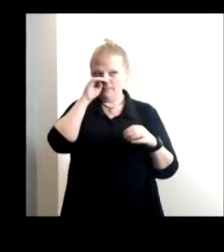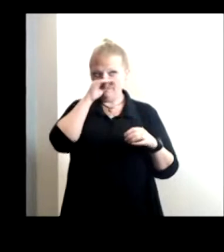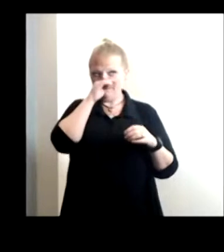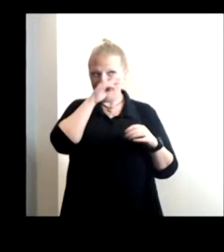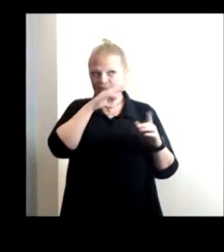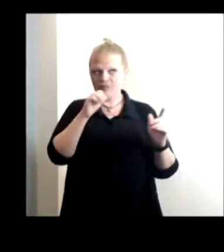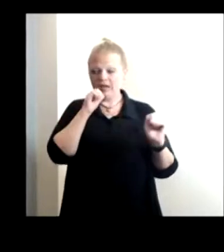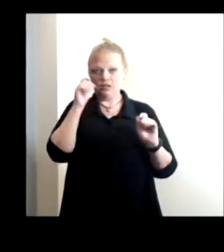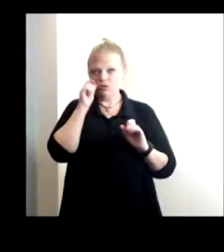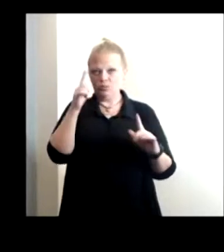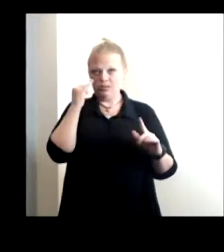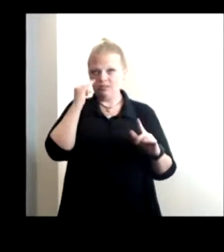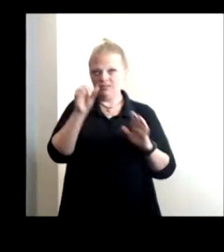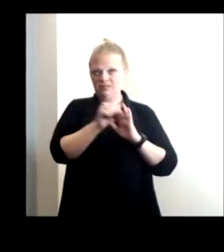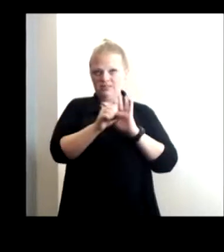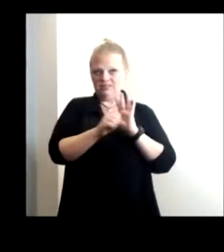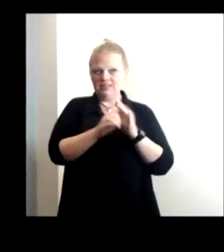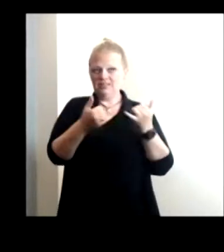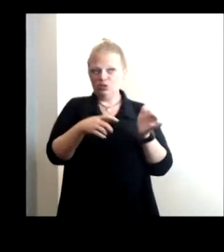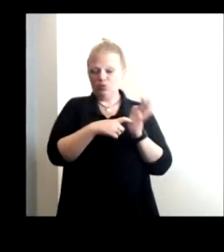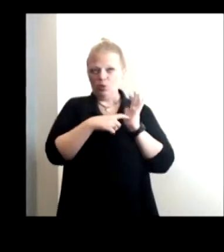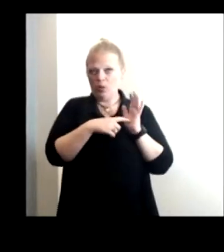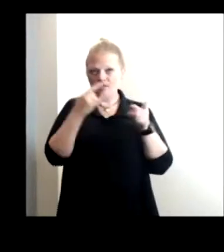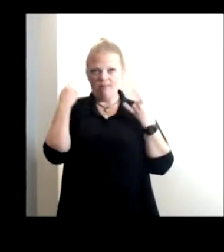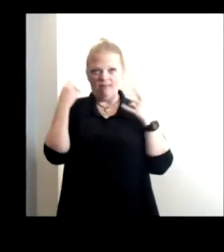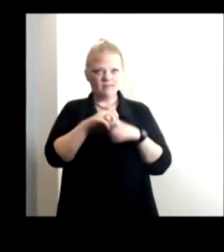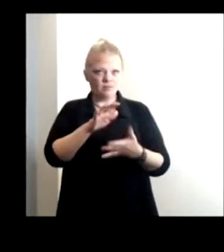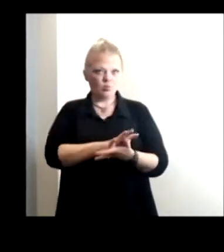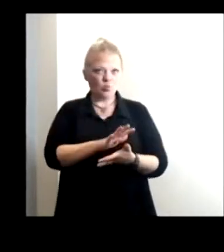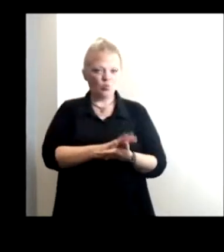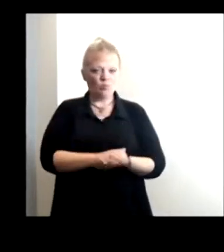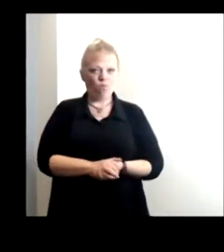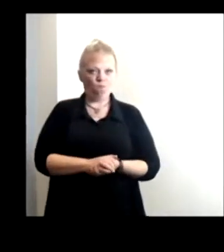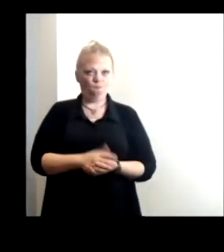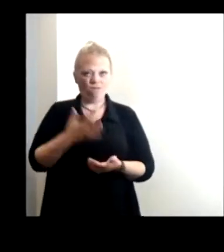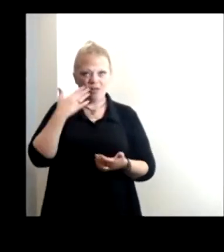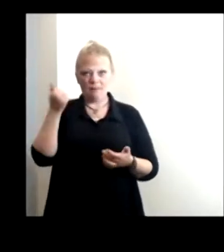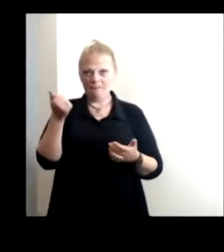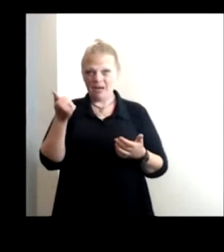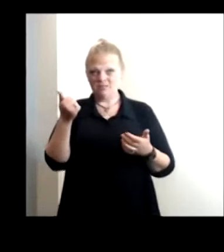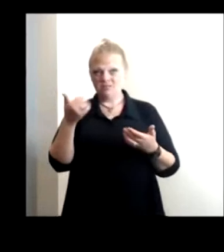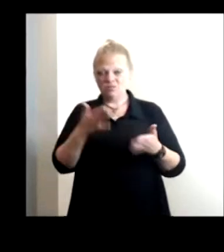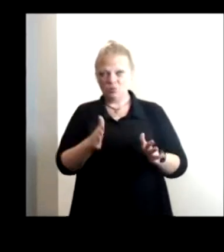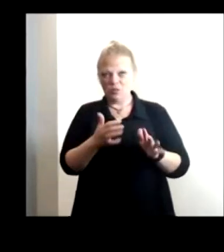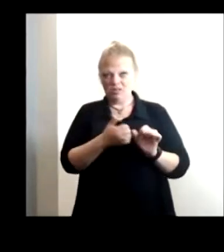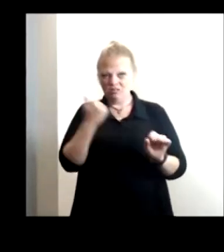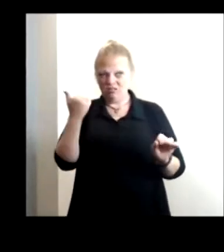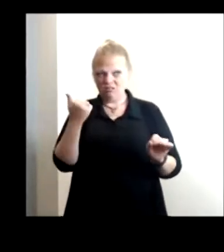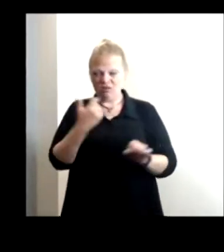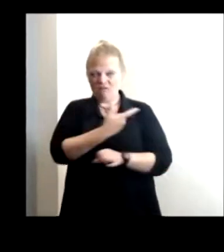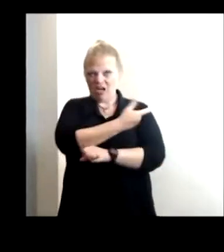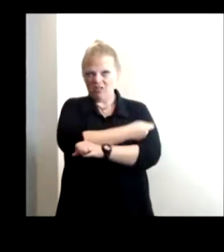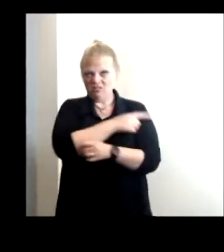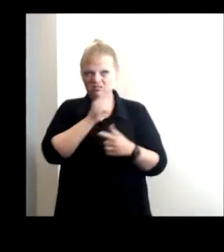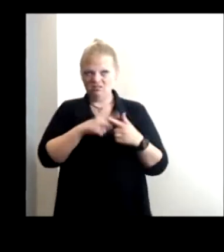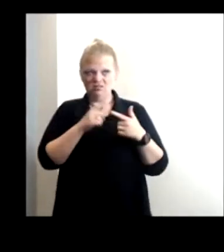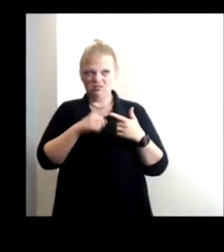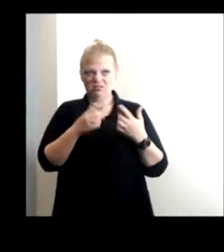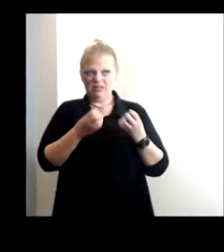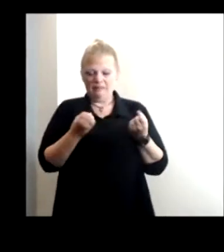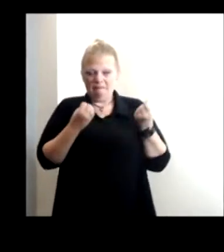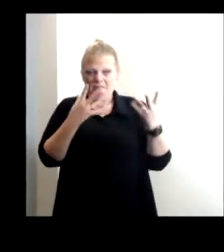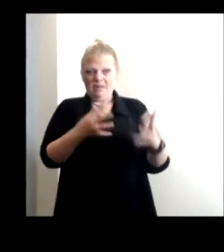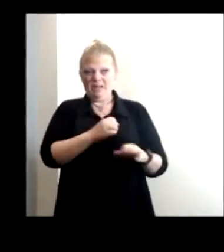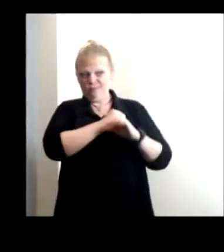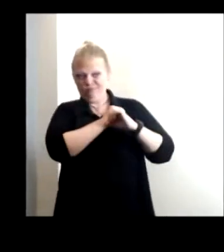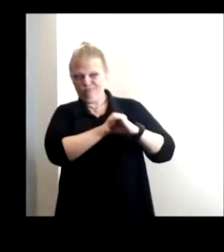I wouldn't be surprised if the state still required children to wear masks in schools. The best way to avoid that is to get everyone vaccinated so as many are protected. So we